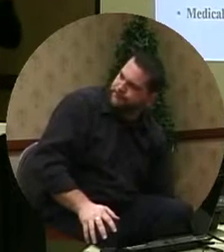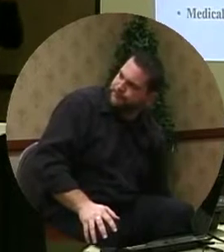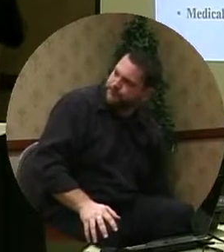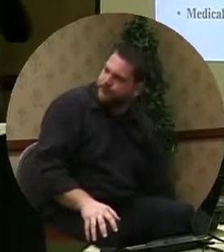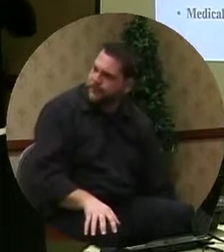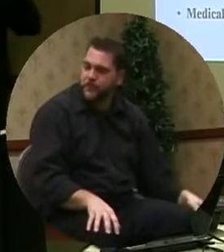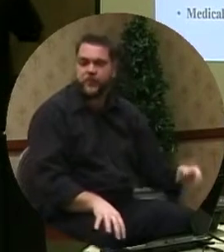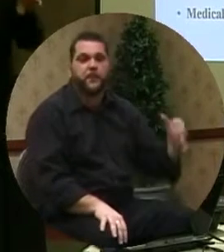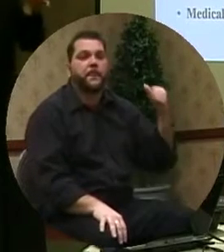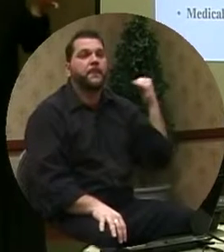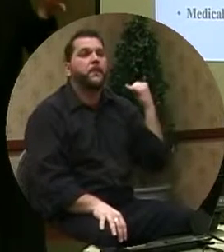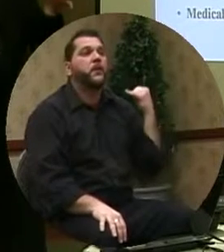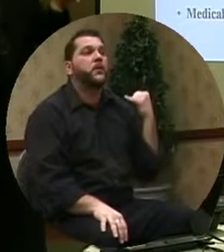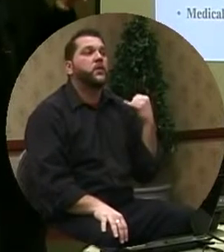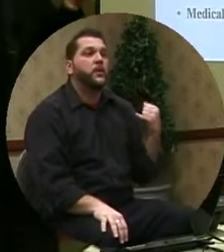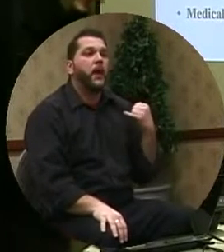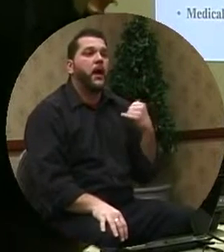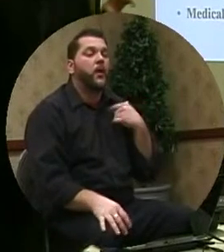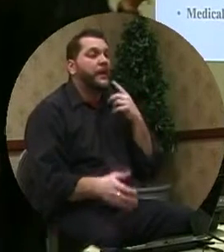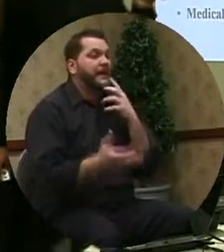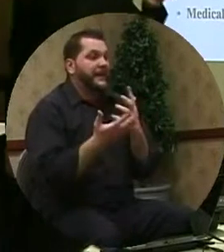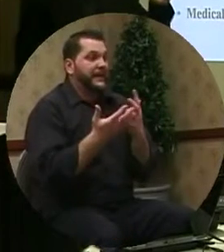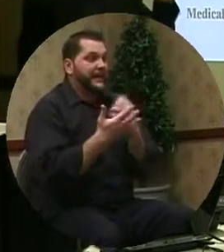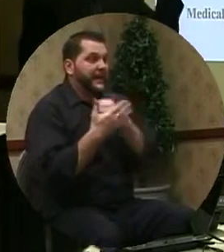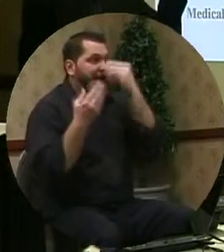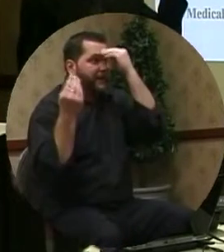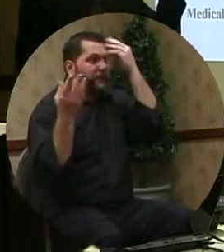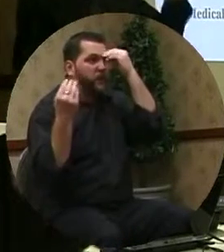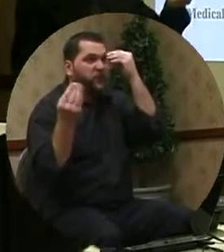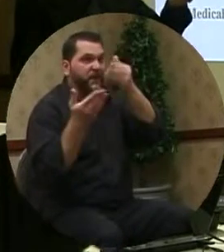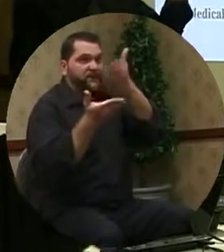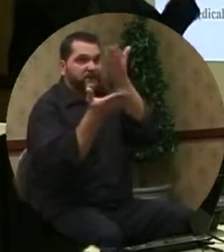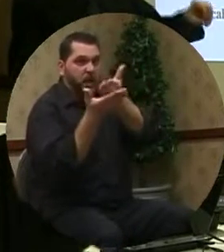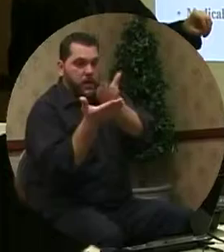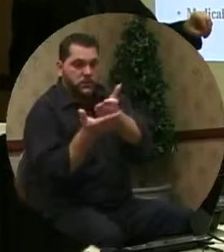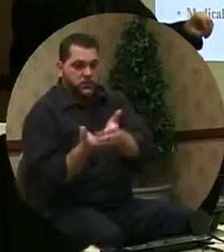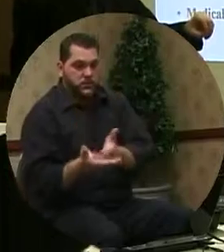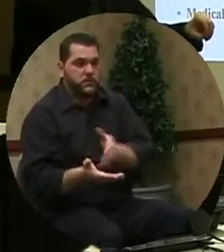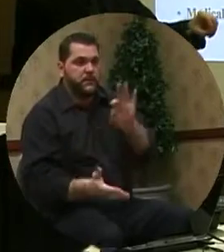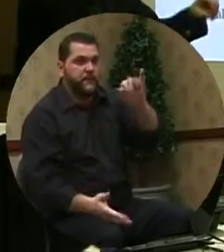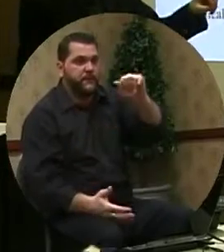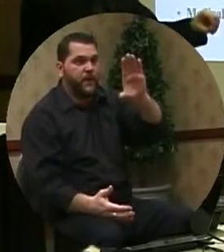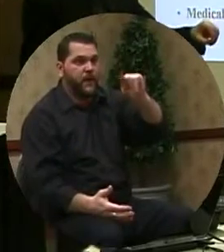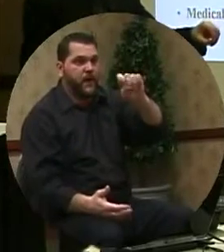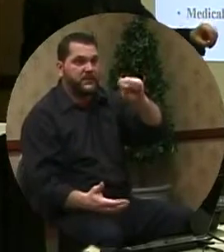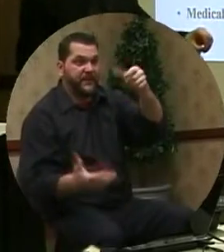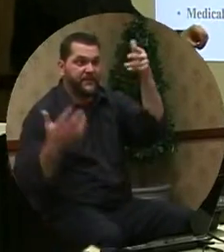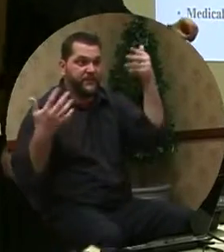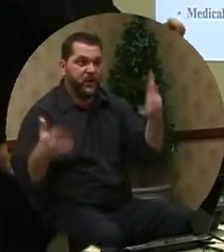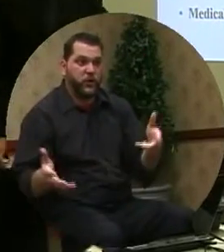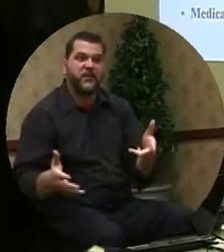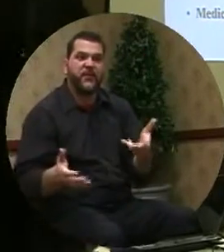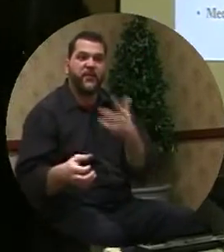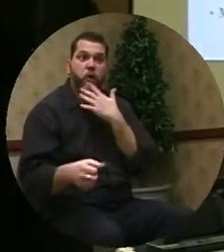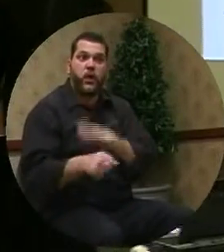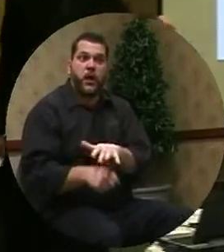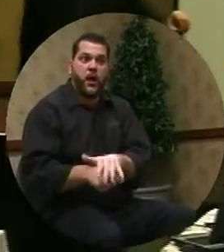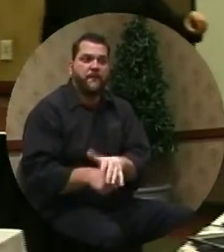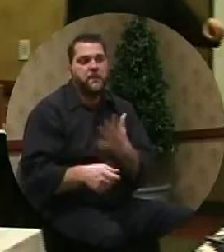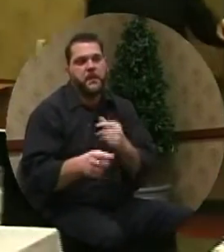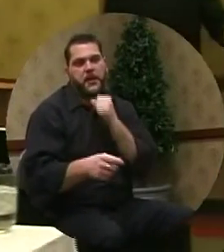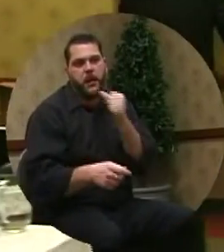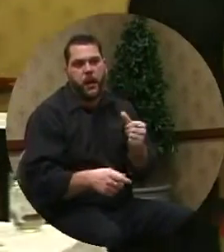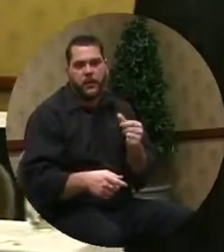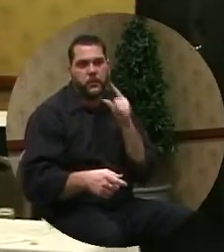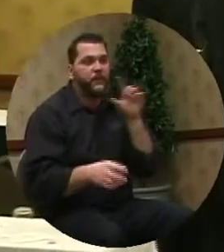beyond doing this facts, you may need to collect more information, and one of the places that you might want to do that is